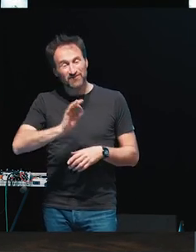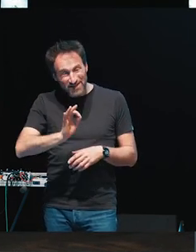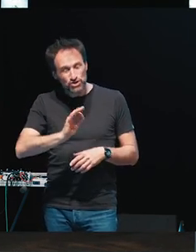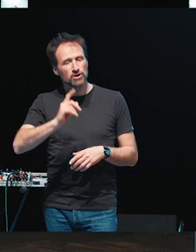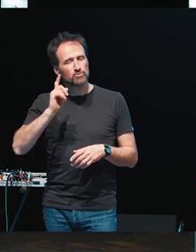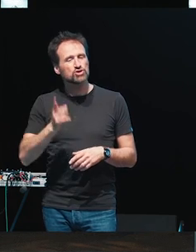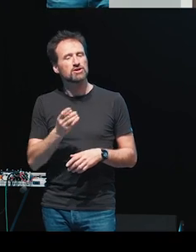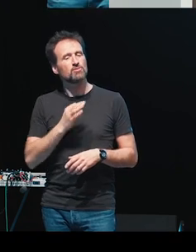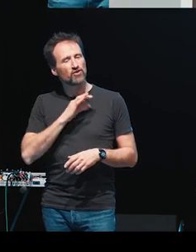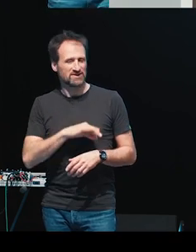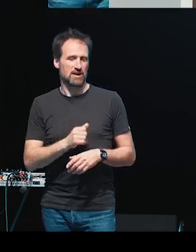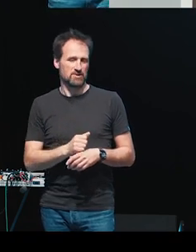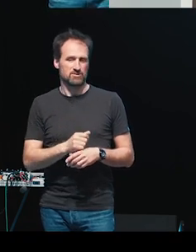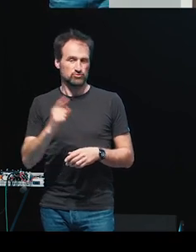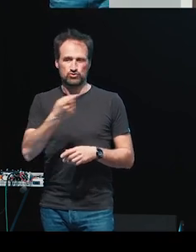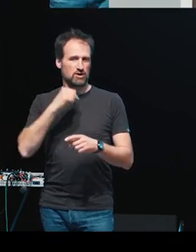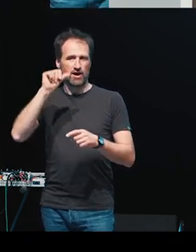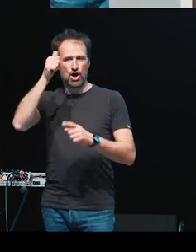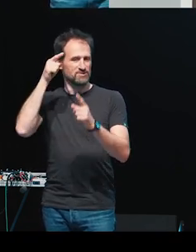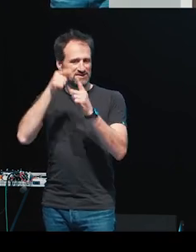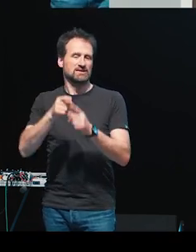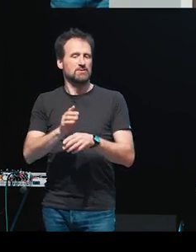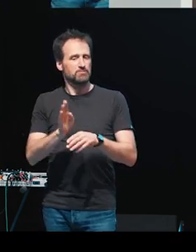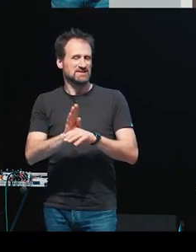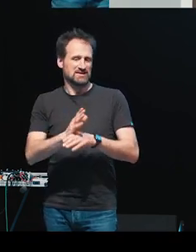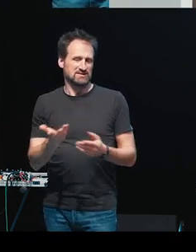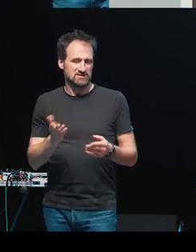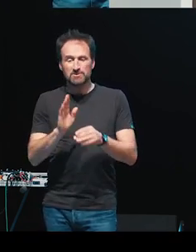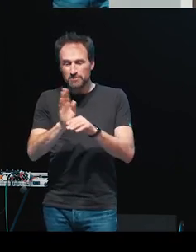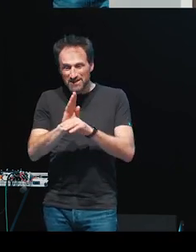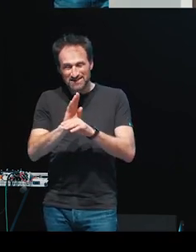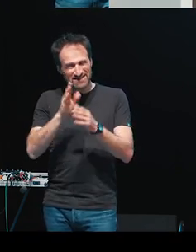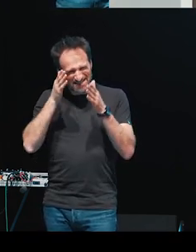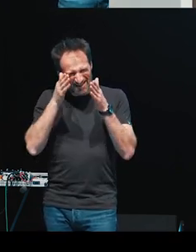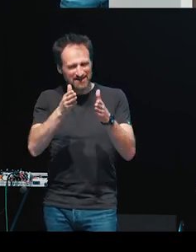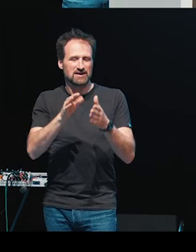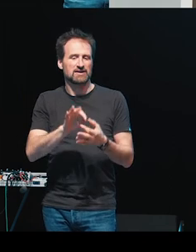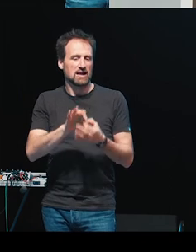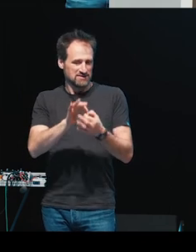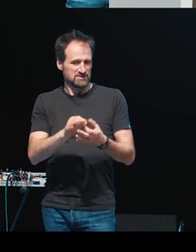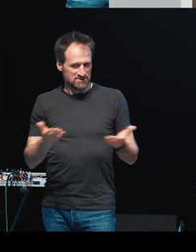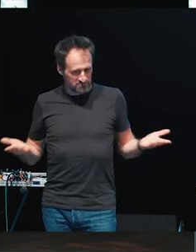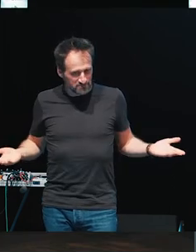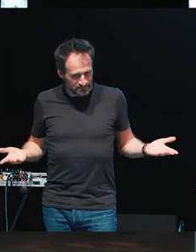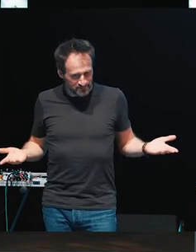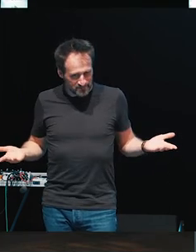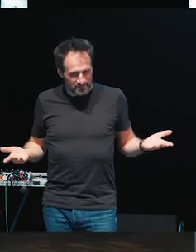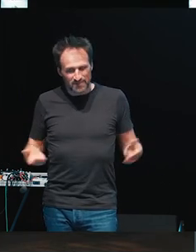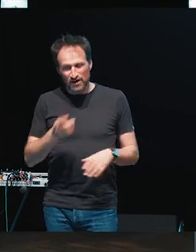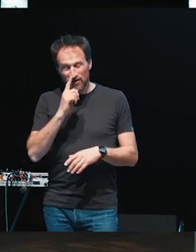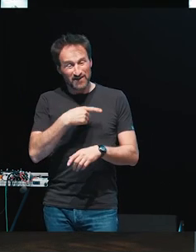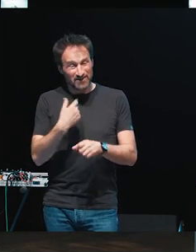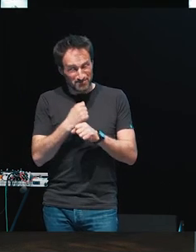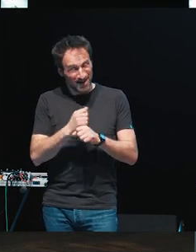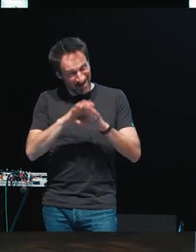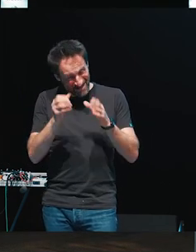goal has to be business. So the business-centric approach is what has to be there. And for that, if you do A/B testing based on those